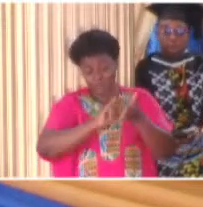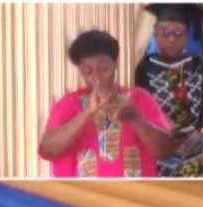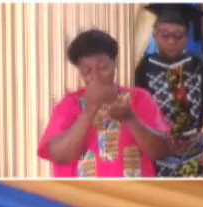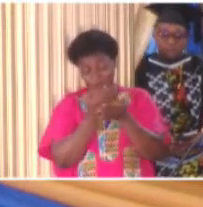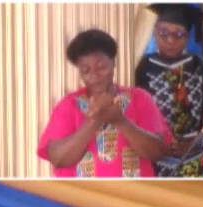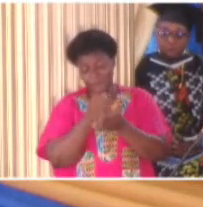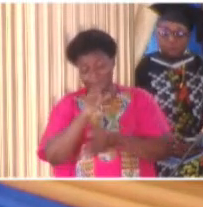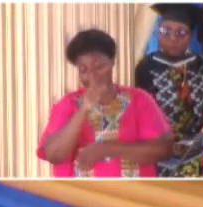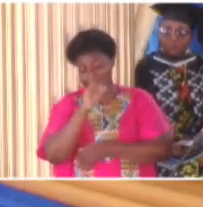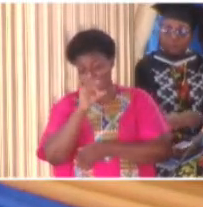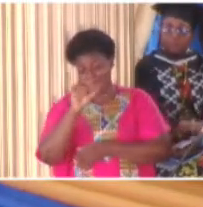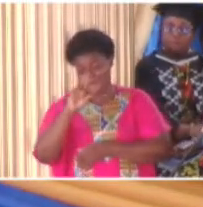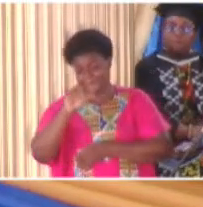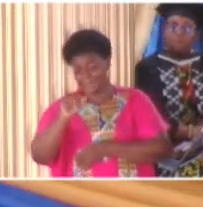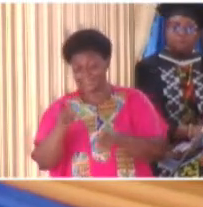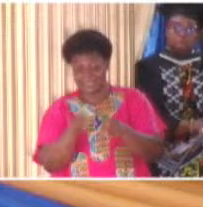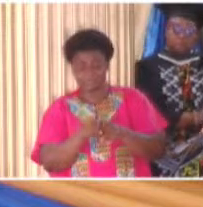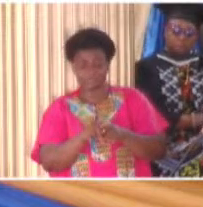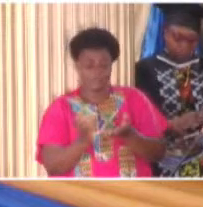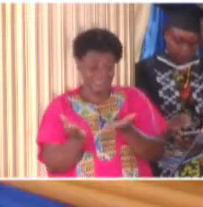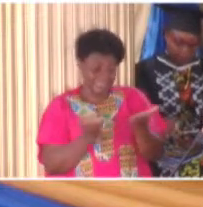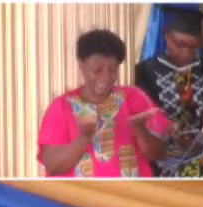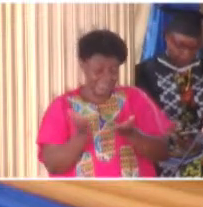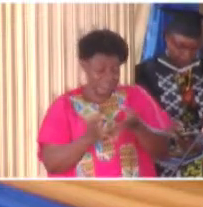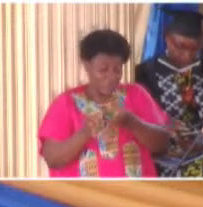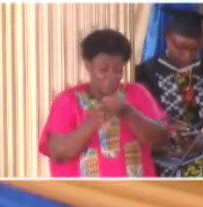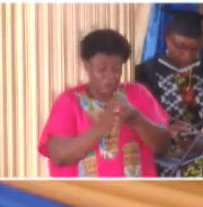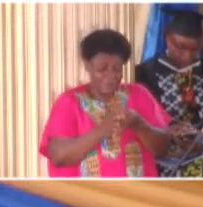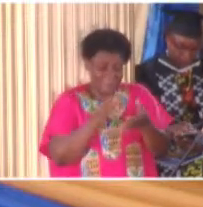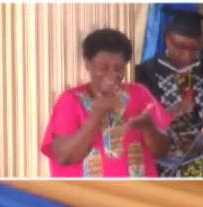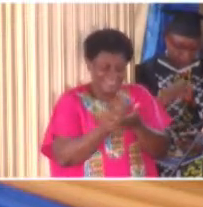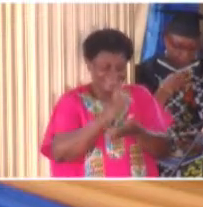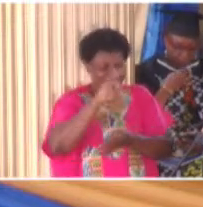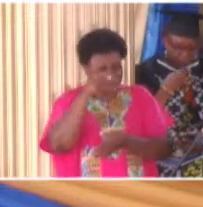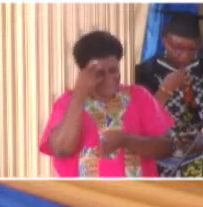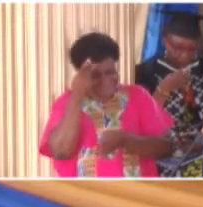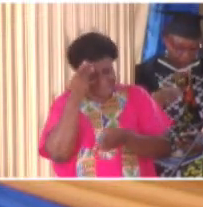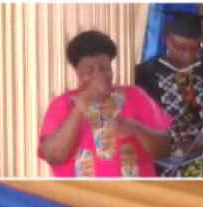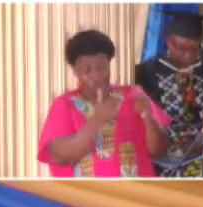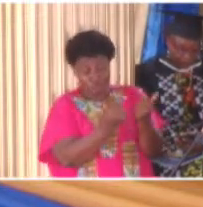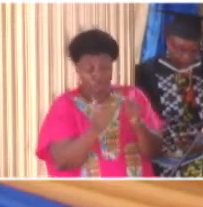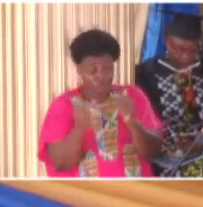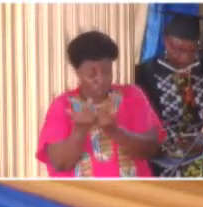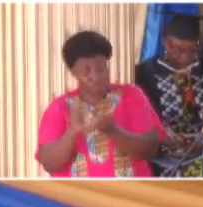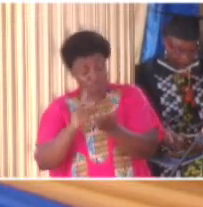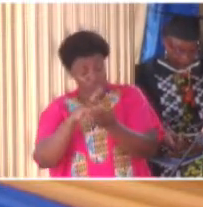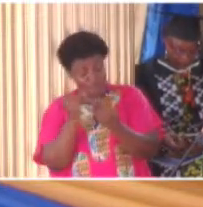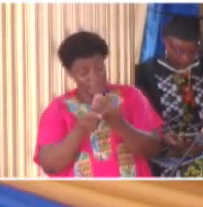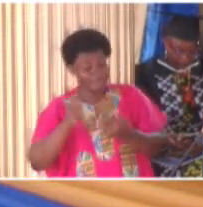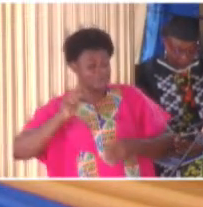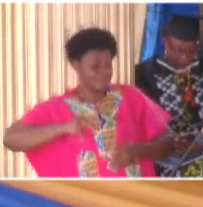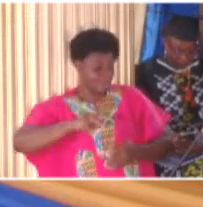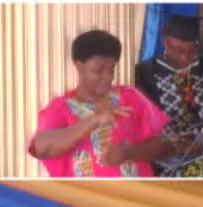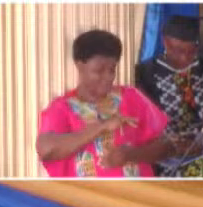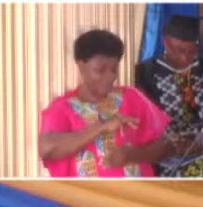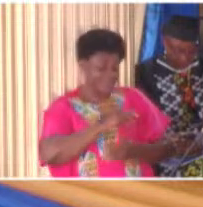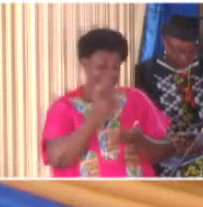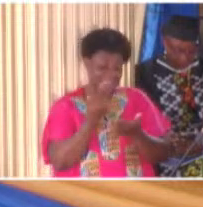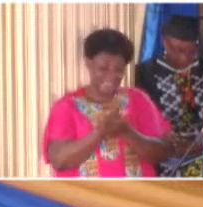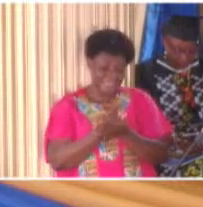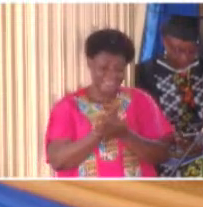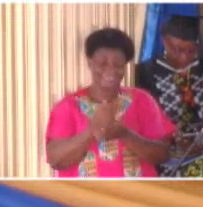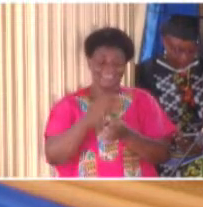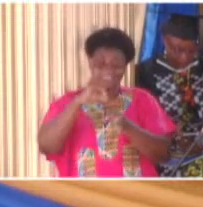also served as coordinator of the Ghana Political Parties Program and is a member of the Ghana's Electoral